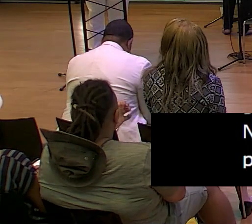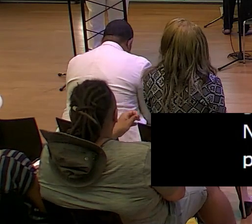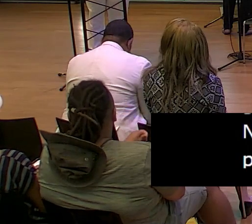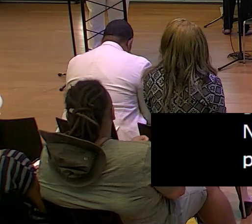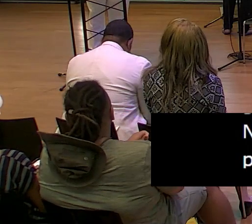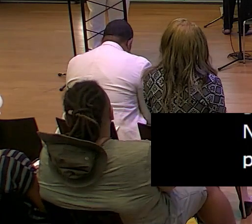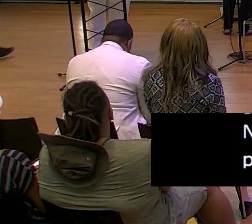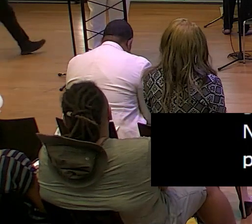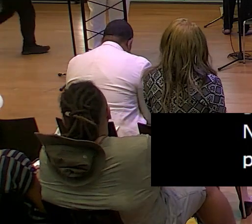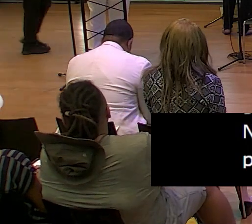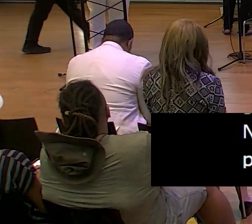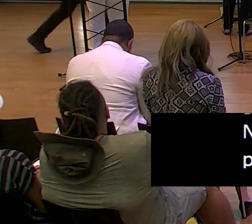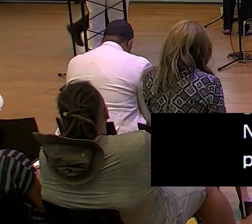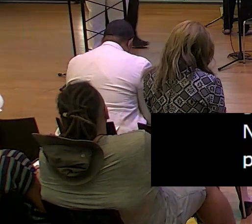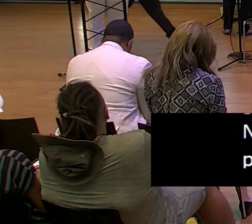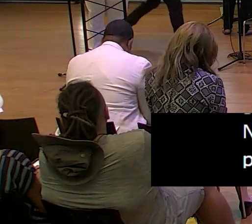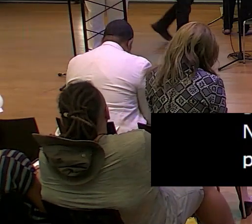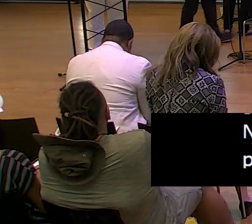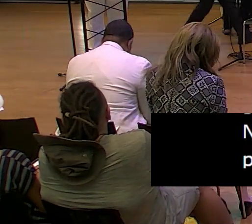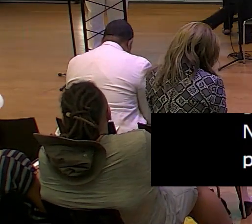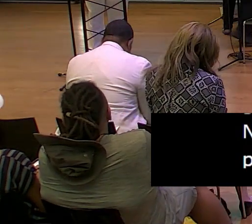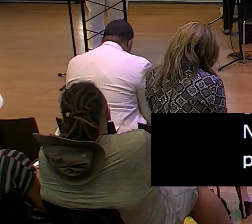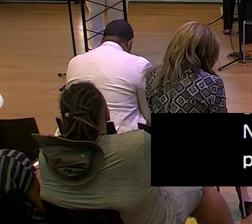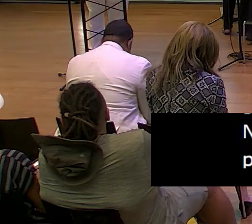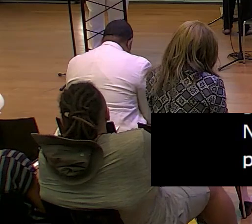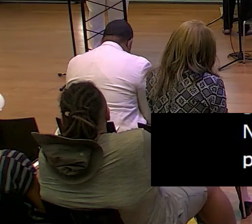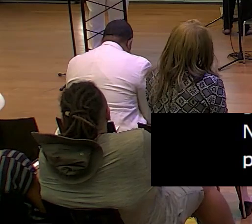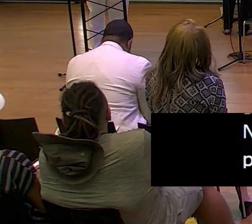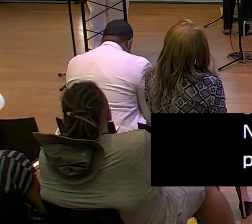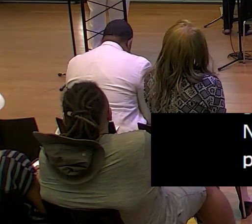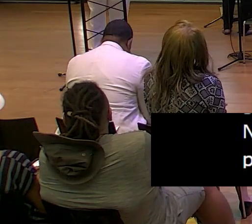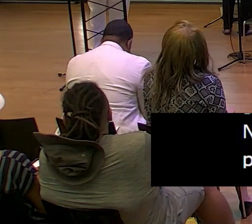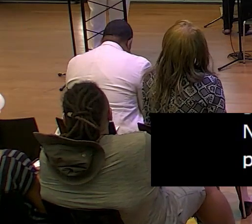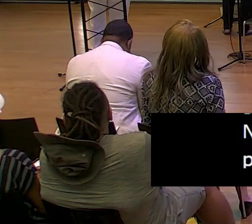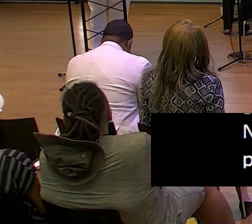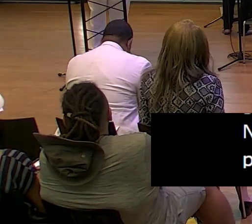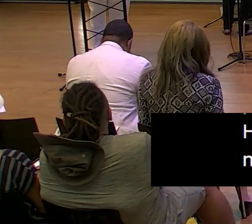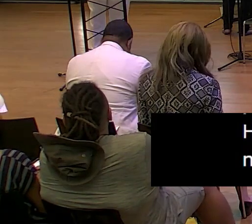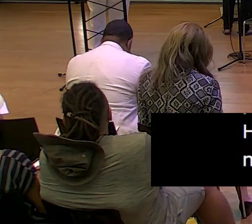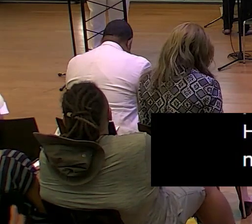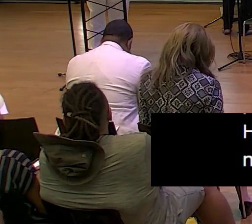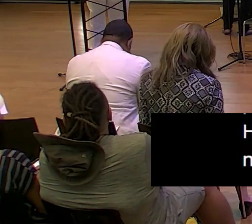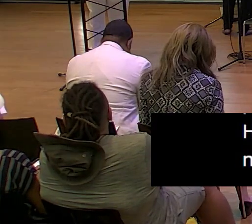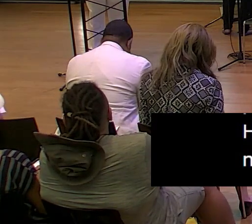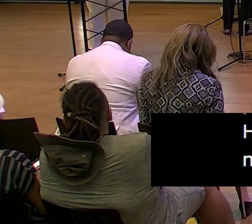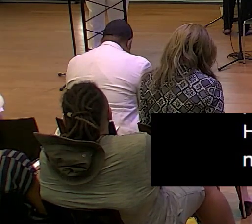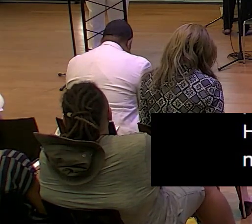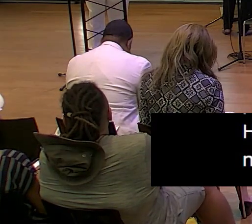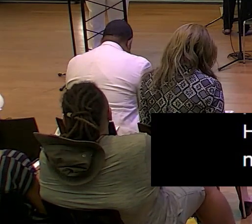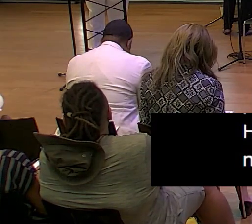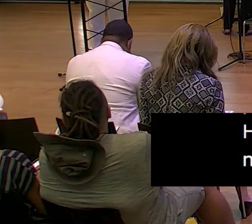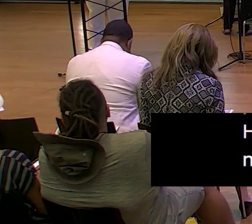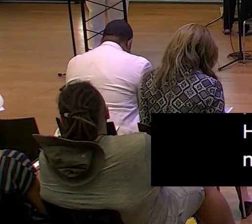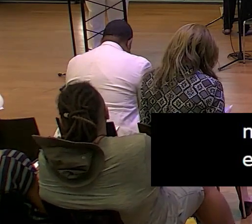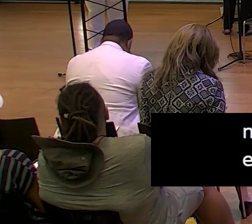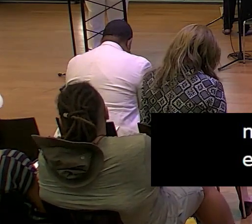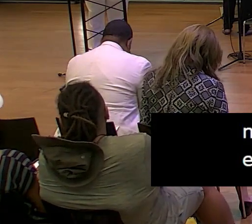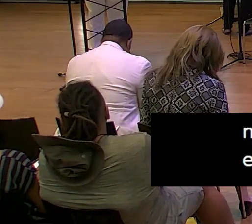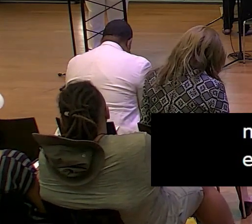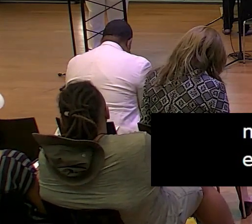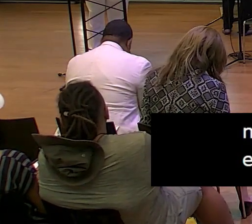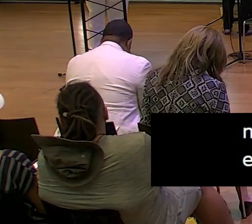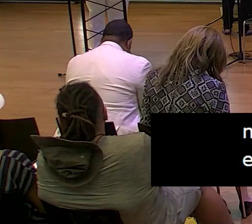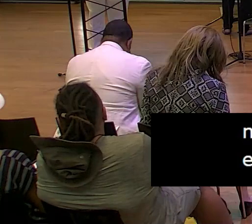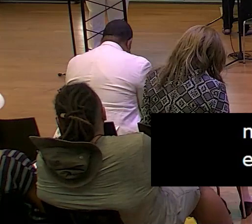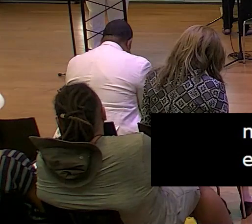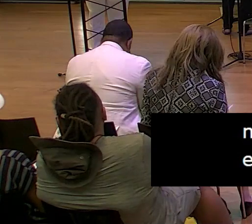consistent about, which is everyone has to be connected. I've learned that a long, long time ago. And so it's exciting for me